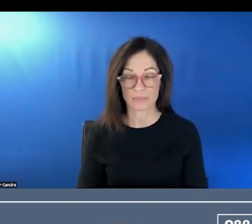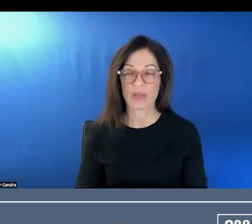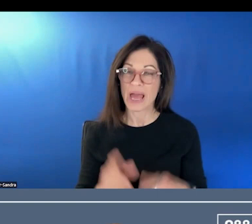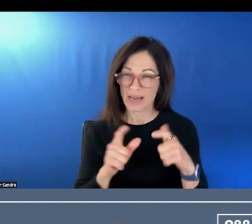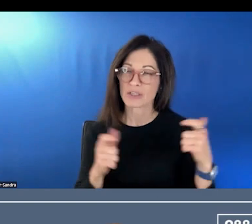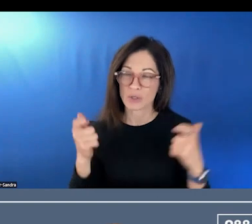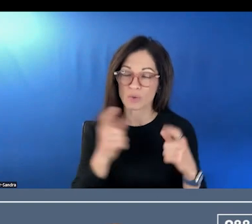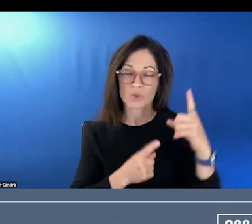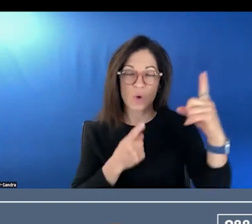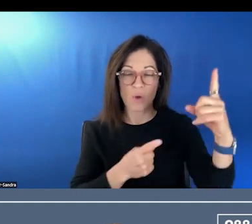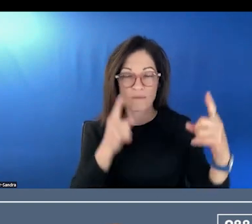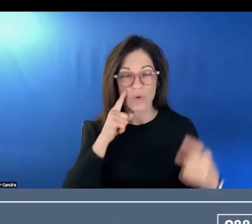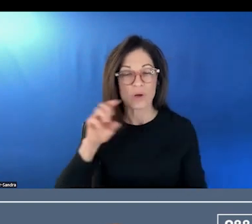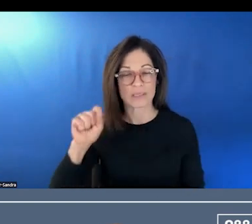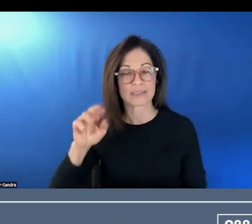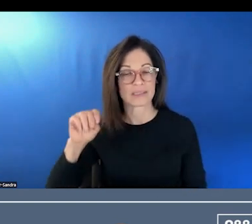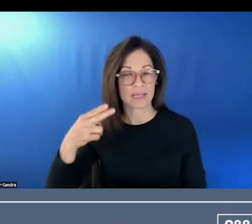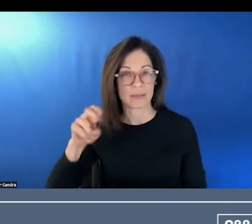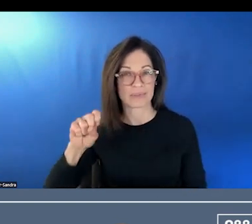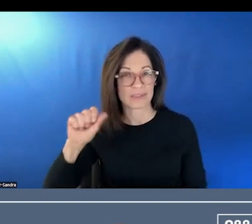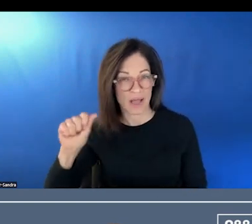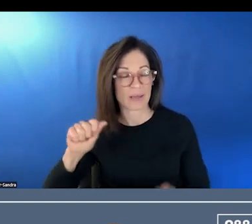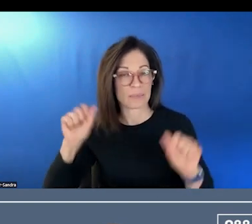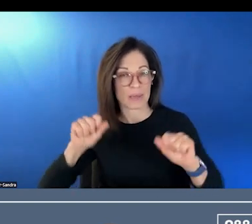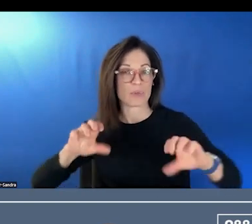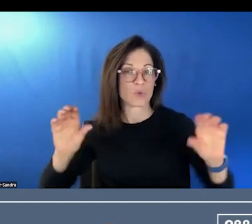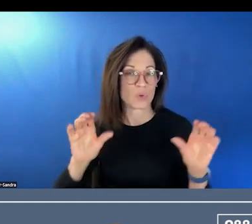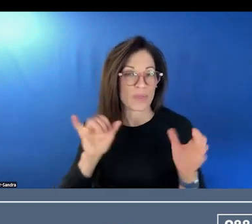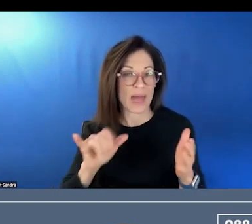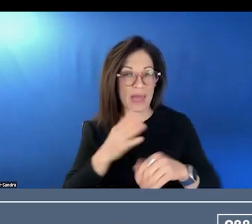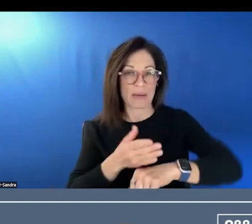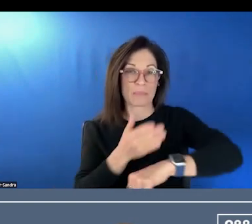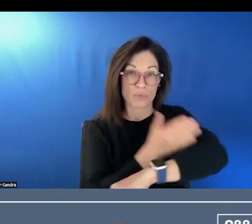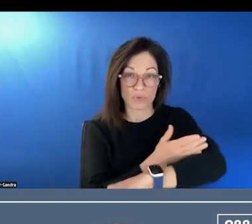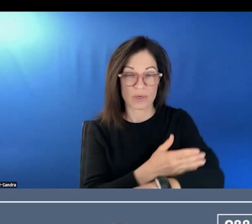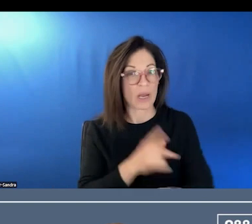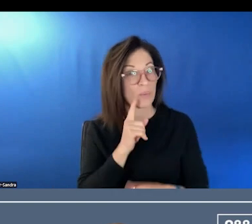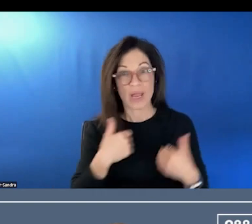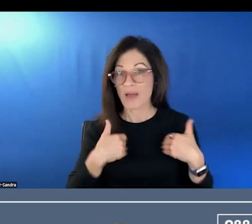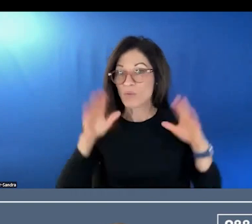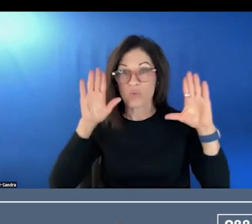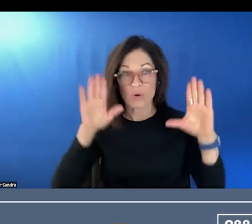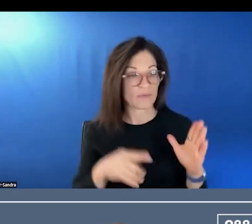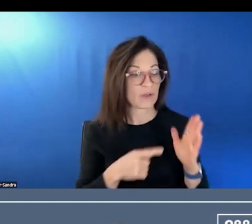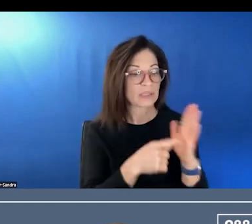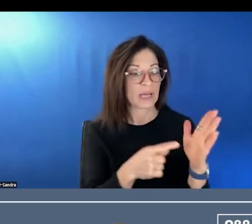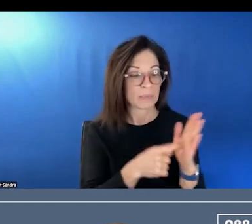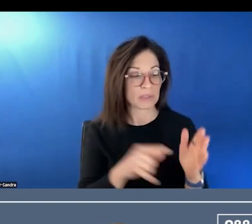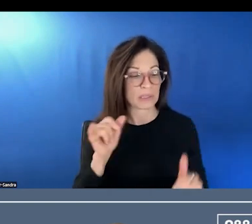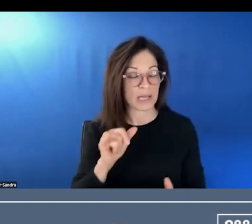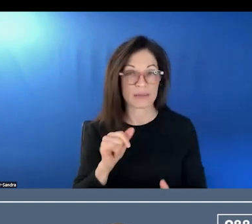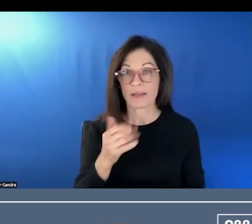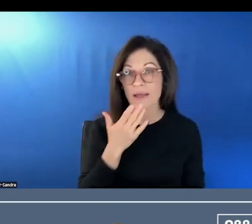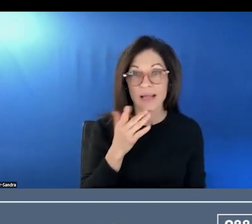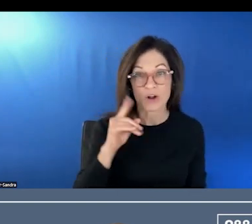SAMHSA to be able to work to improve that. And there are wonderful examples like the